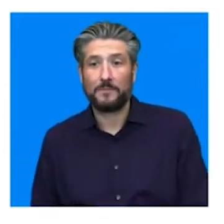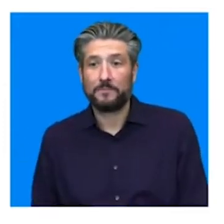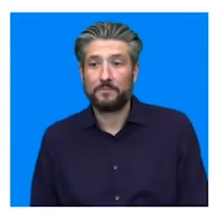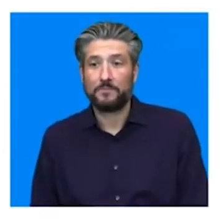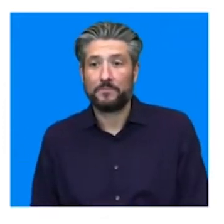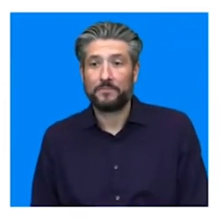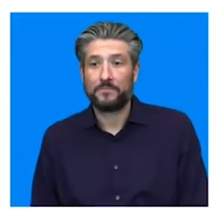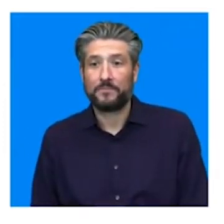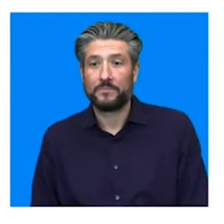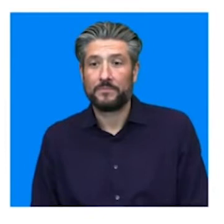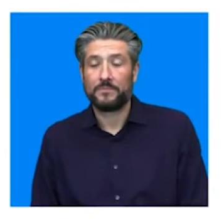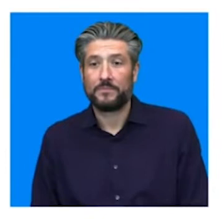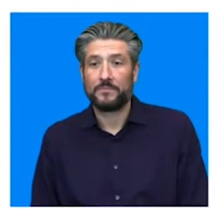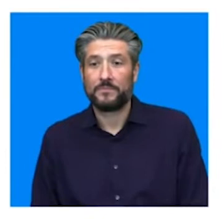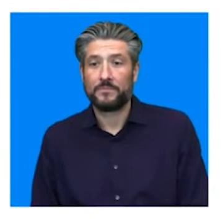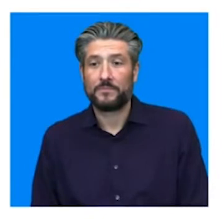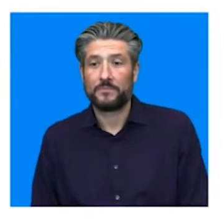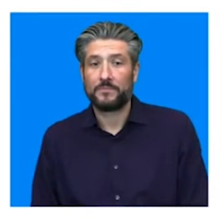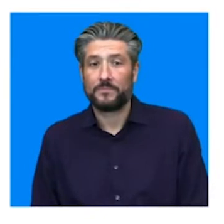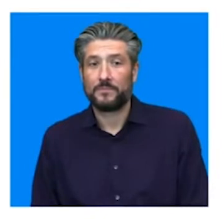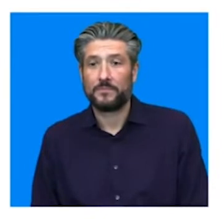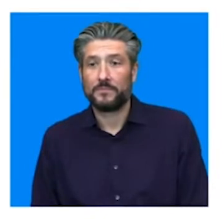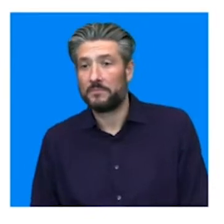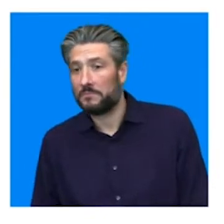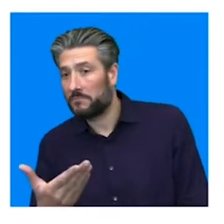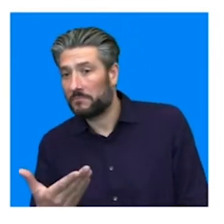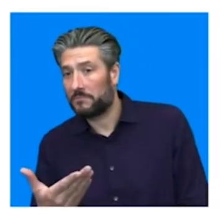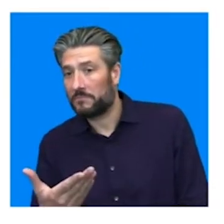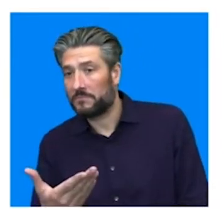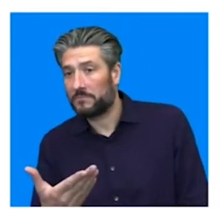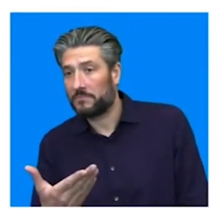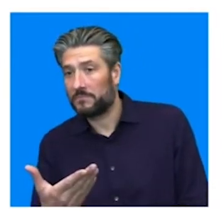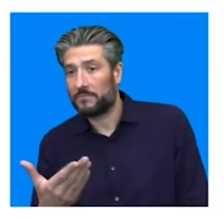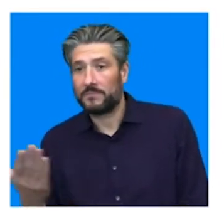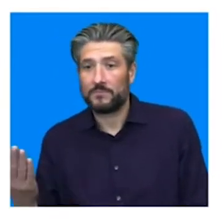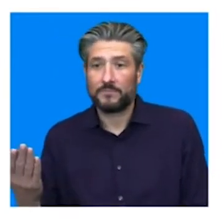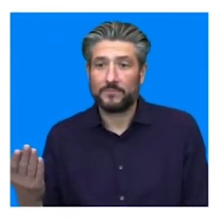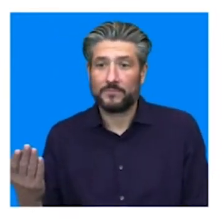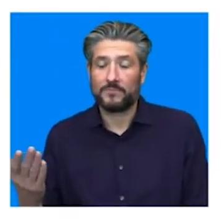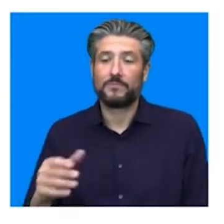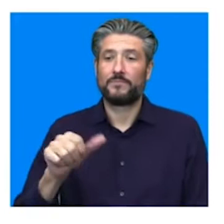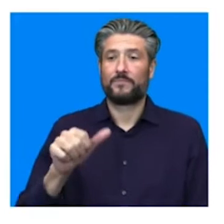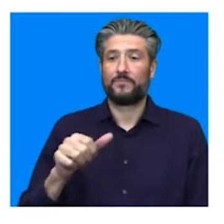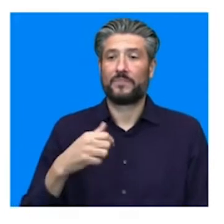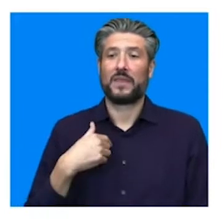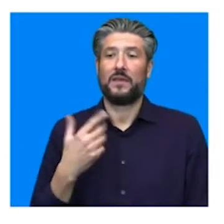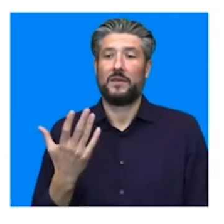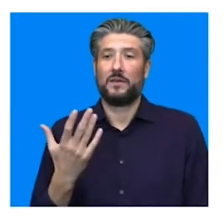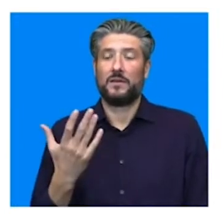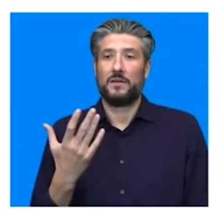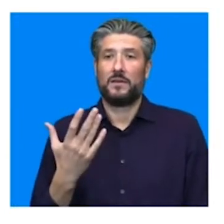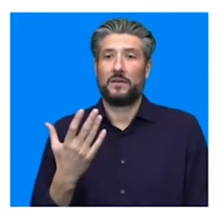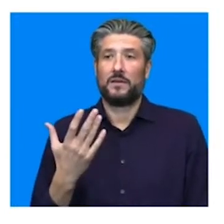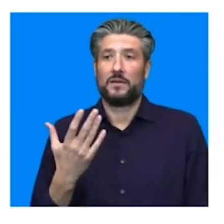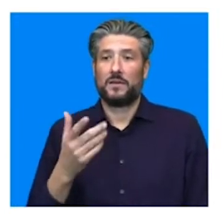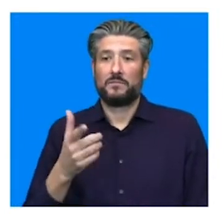I think one. You go, Alex. I just, that's as a final thanks for your